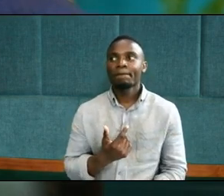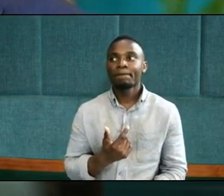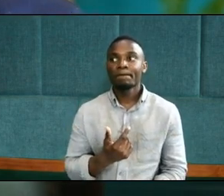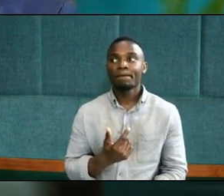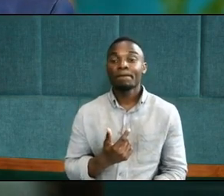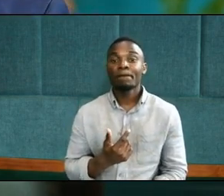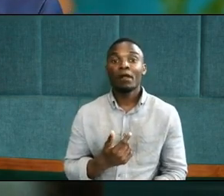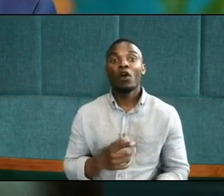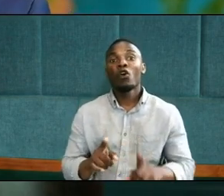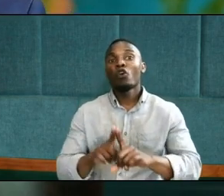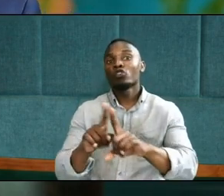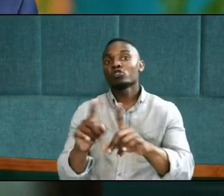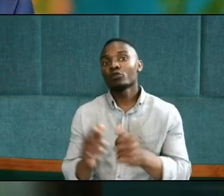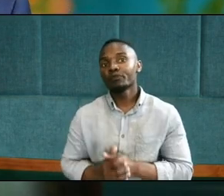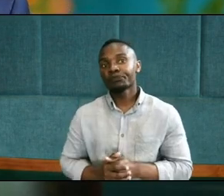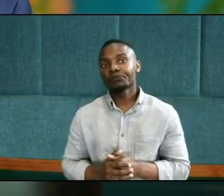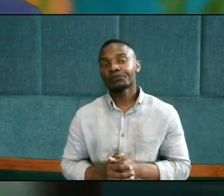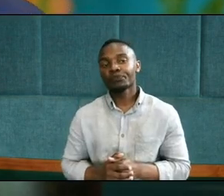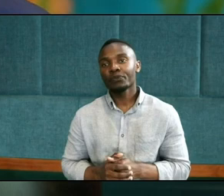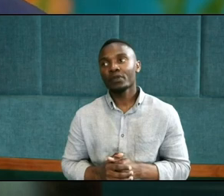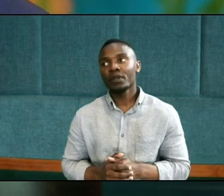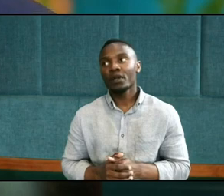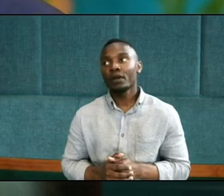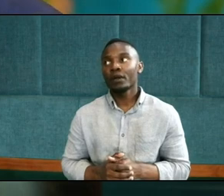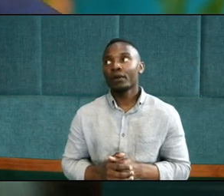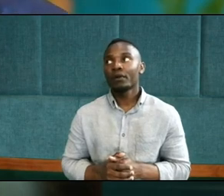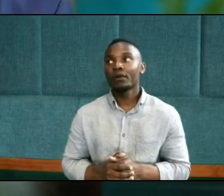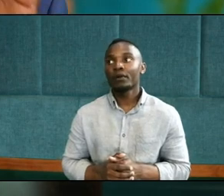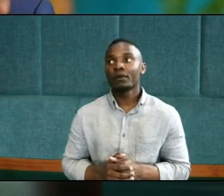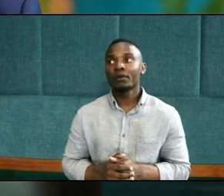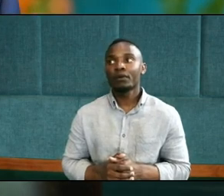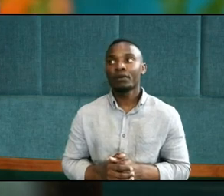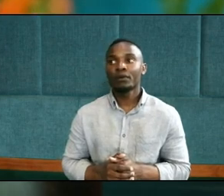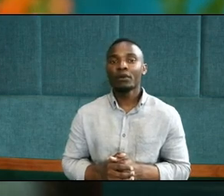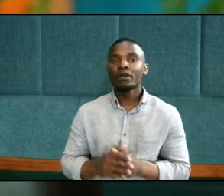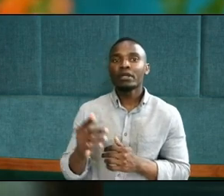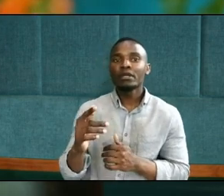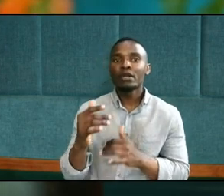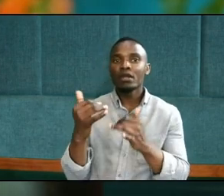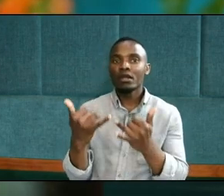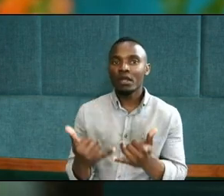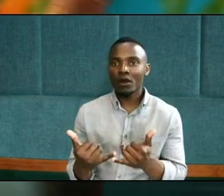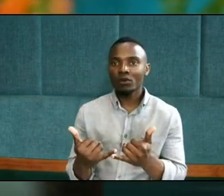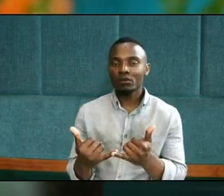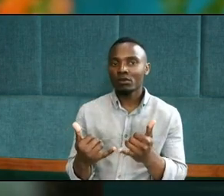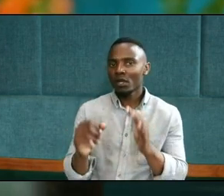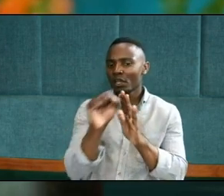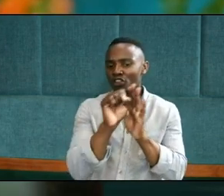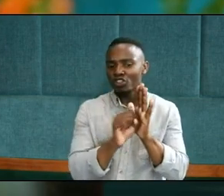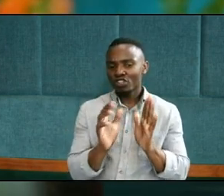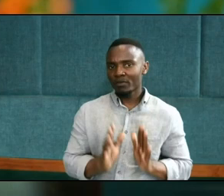The subjects. Who are these subjects? I finished with that one. Now I want to go to who are the subjects of this kingdom? Who are